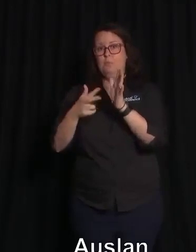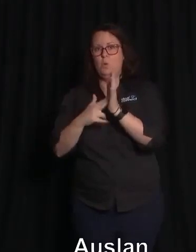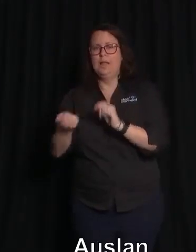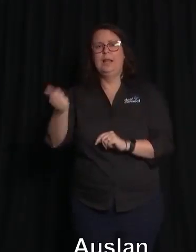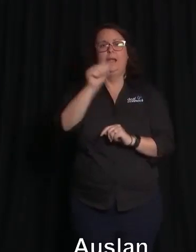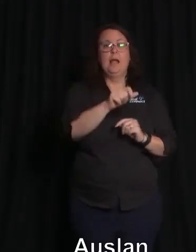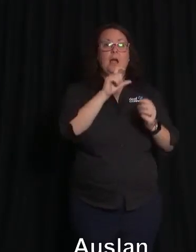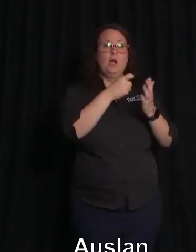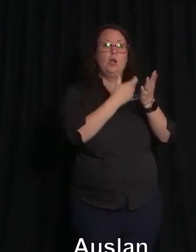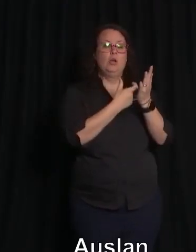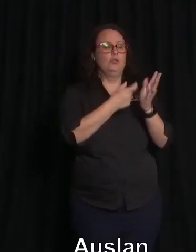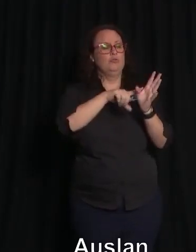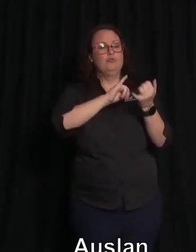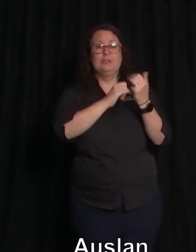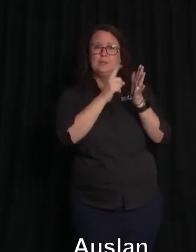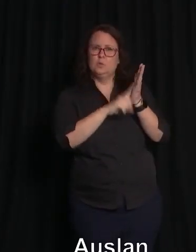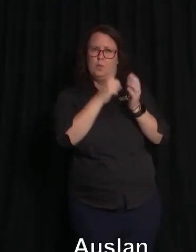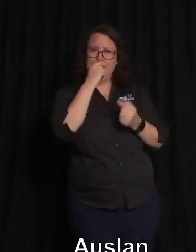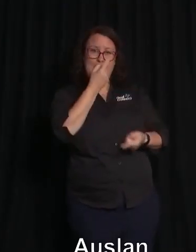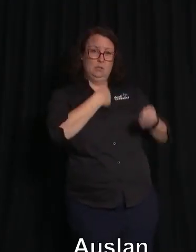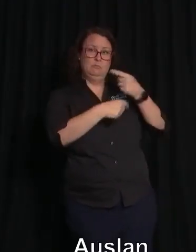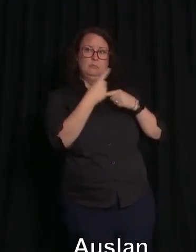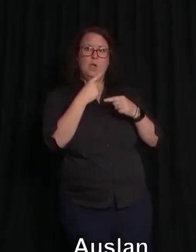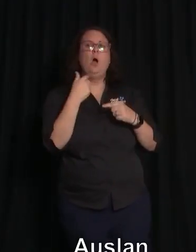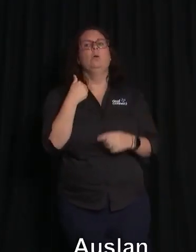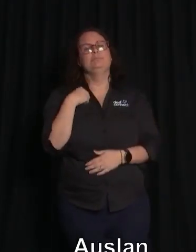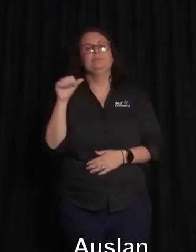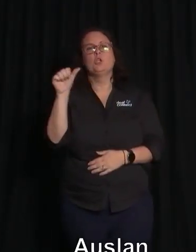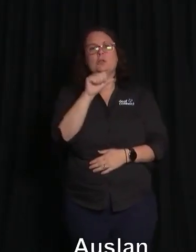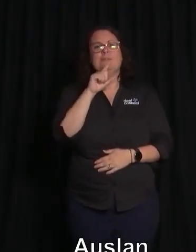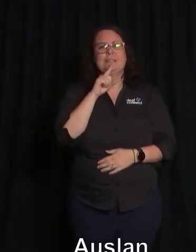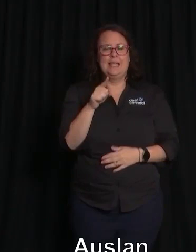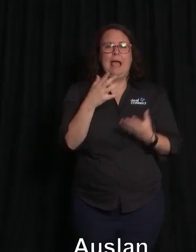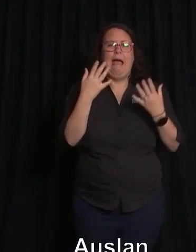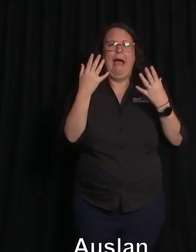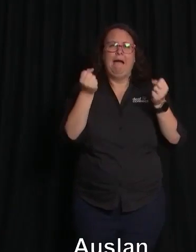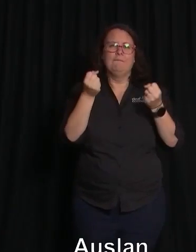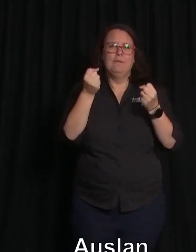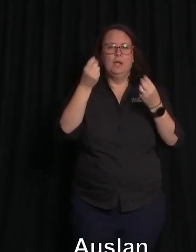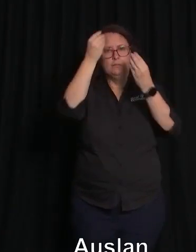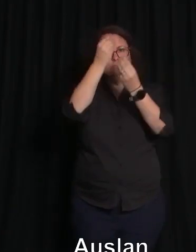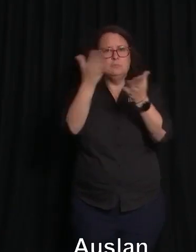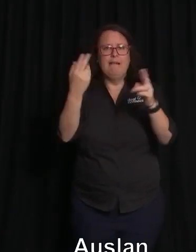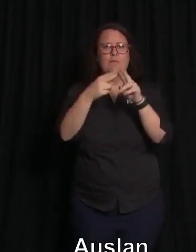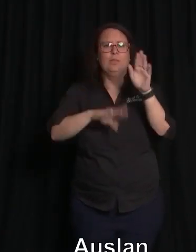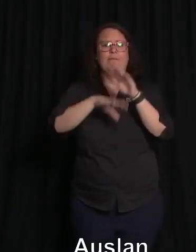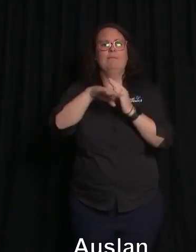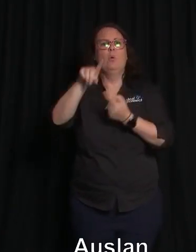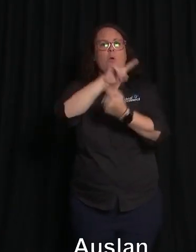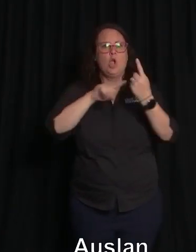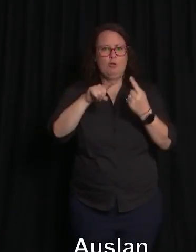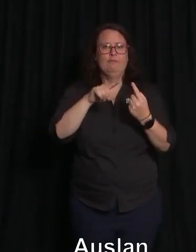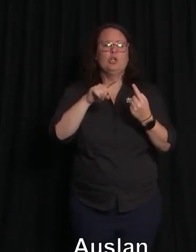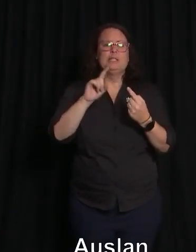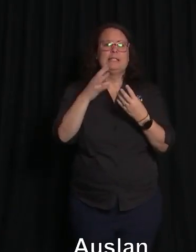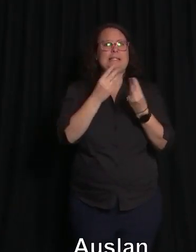your perspective here? And I should have also mentioned, I mean, I know there's a content warning for the entire conference, but this discussion will raise